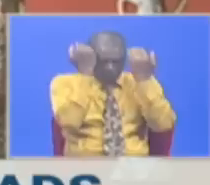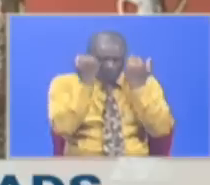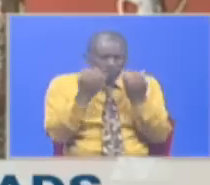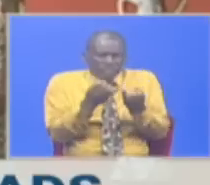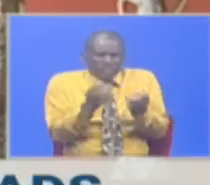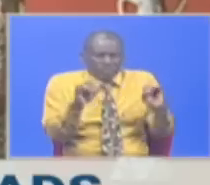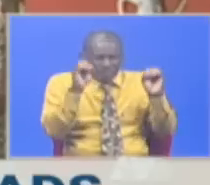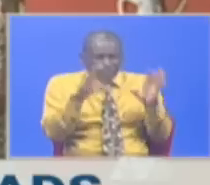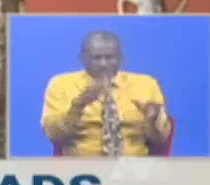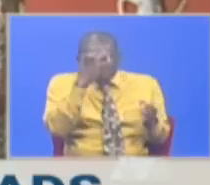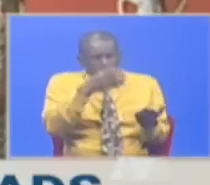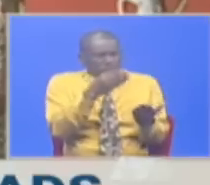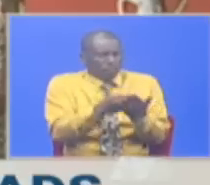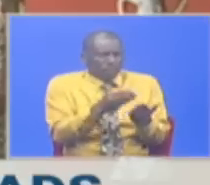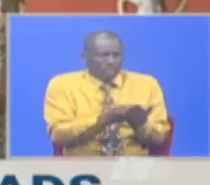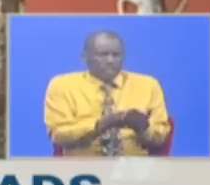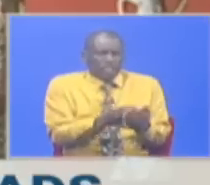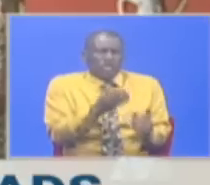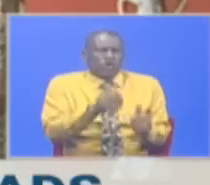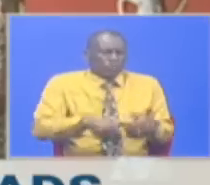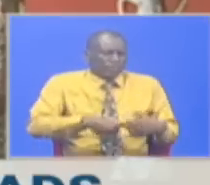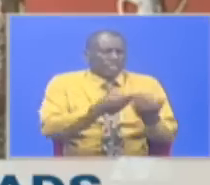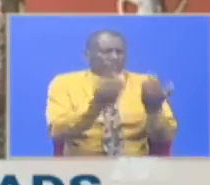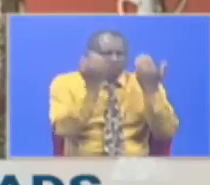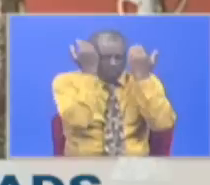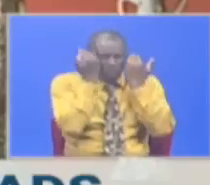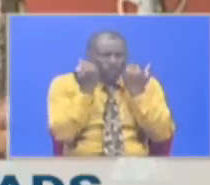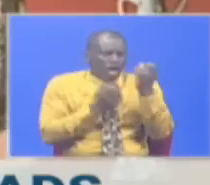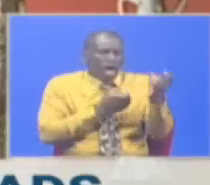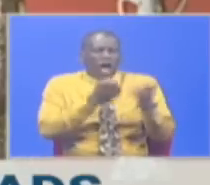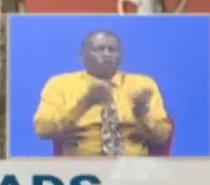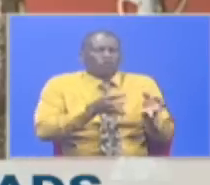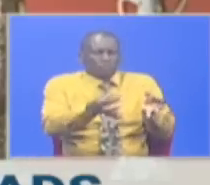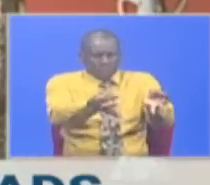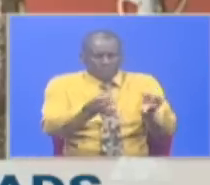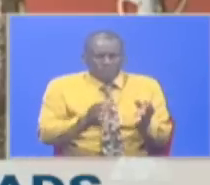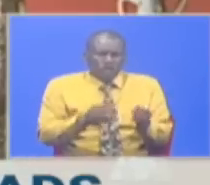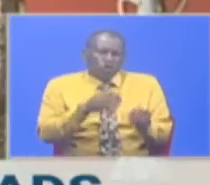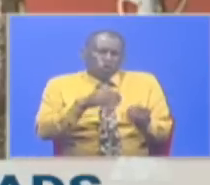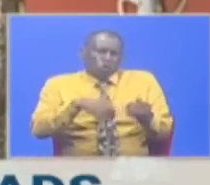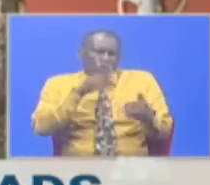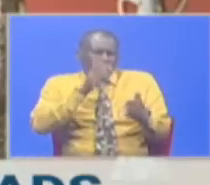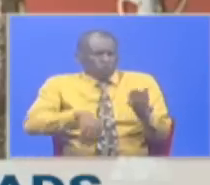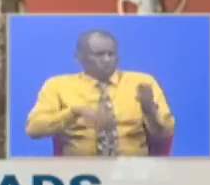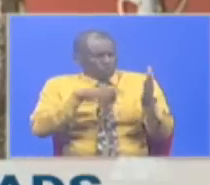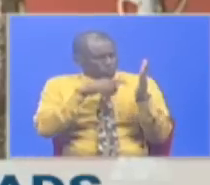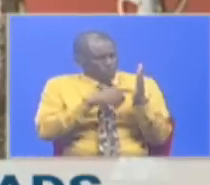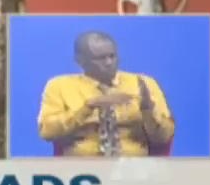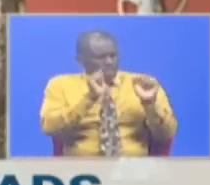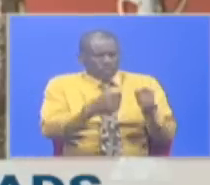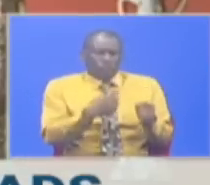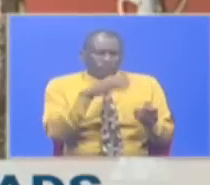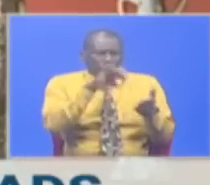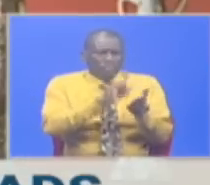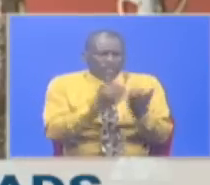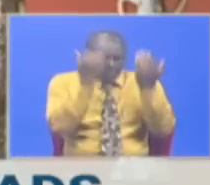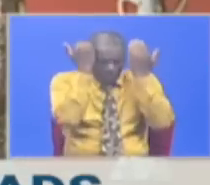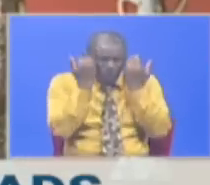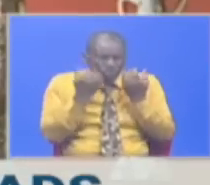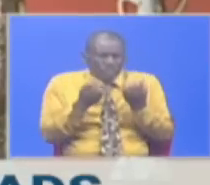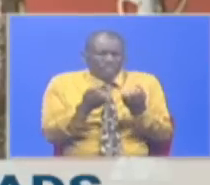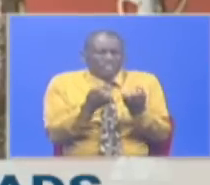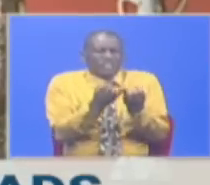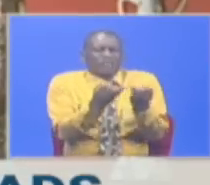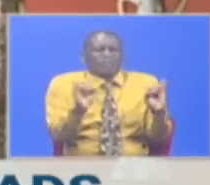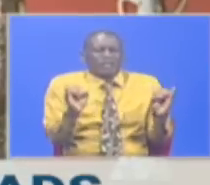the finances that come to the judiciary is still controlled by the treasury. So at what point would you ever consider the judiciary as completely